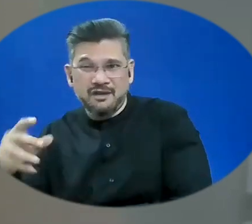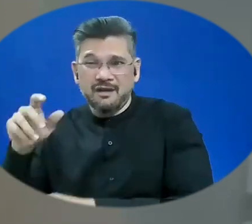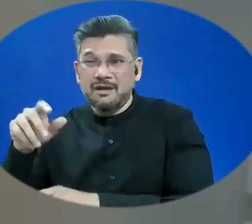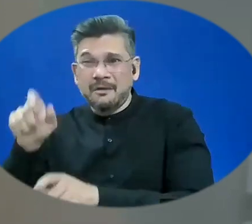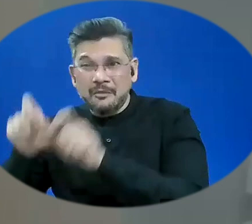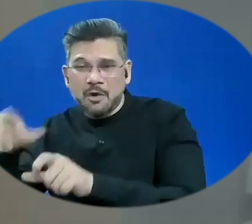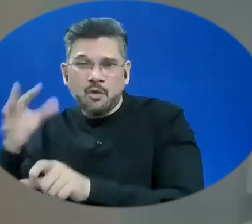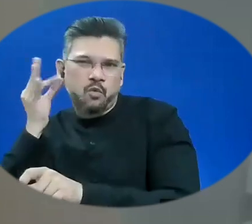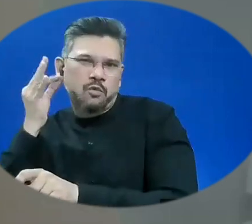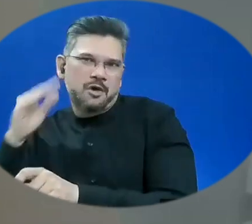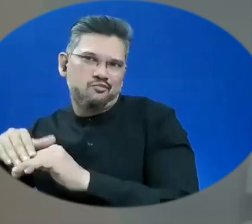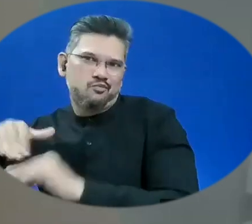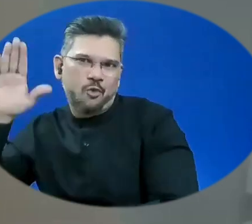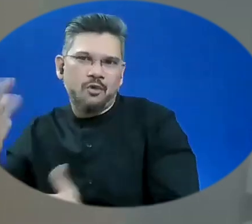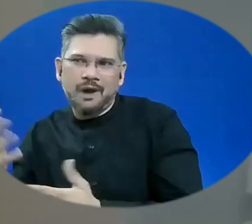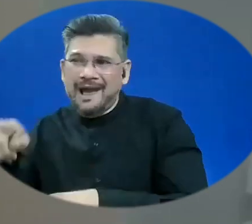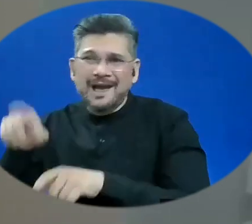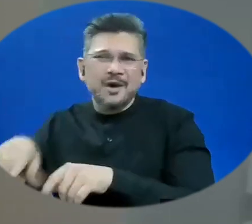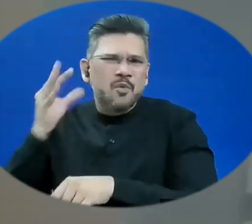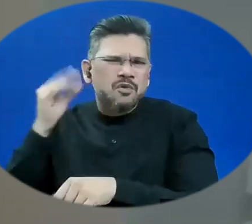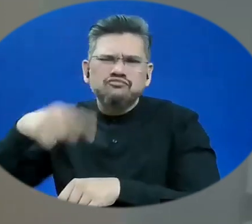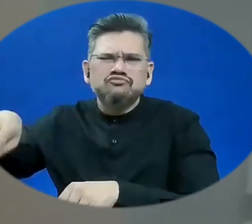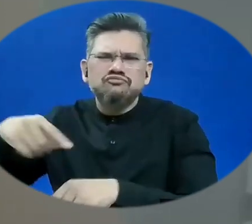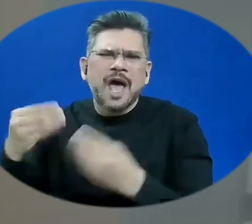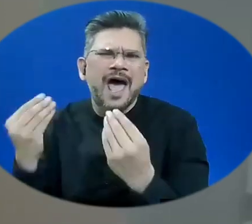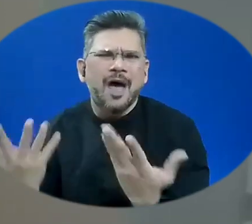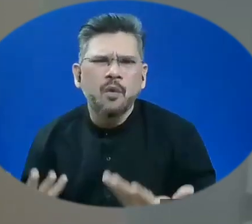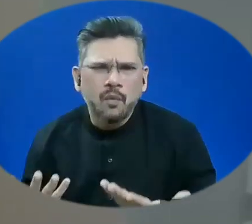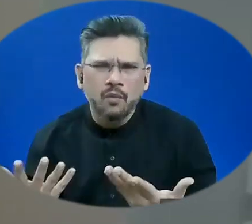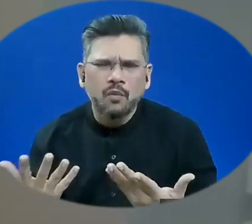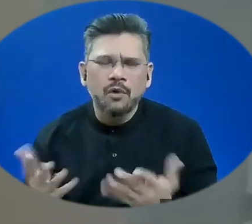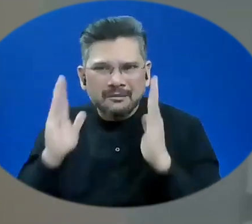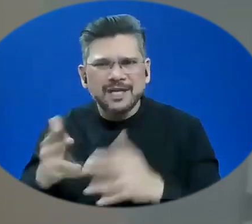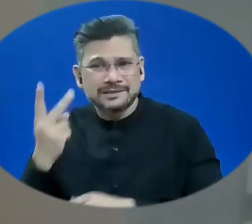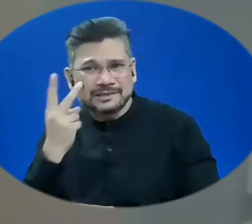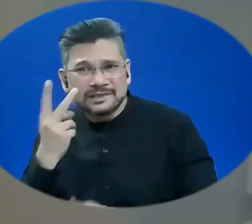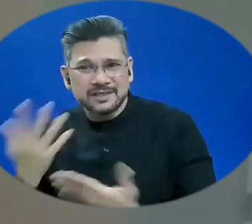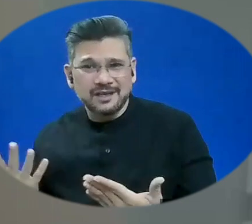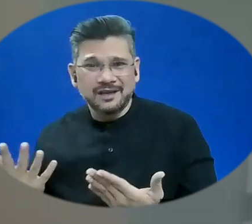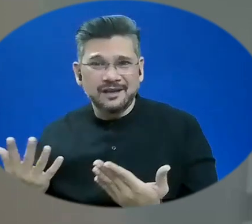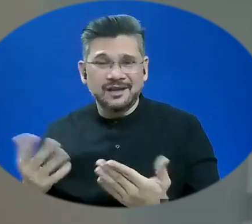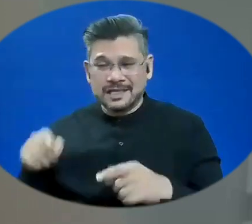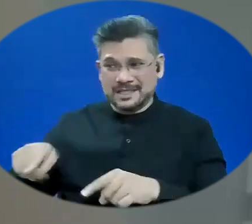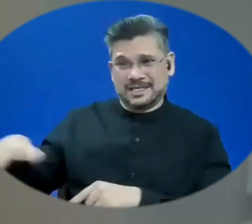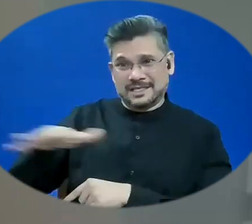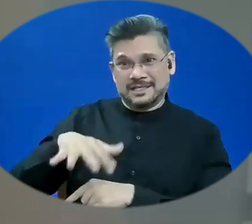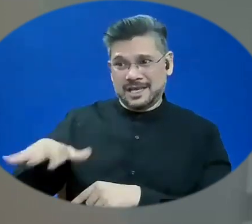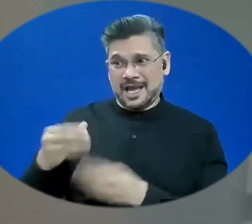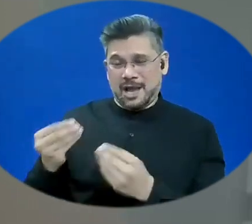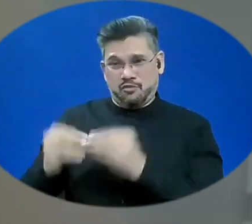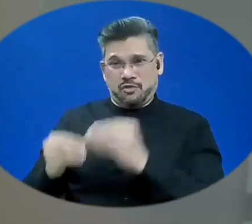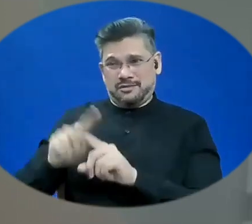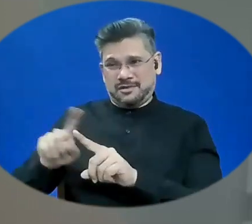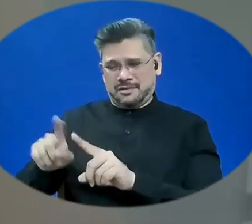what happens to these women. And I think it's super relevant to actually look at this issue from multiple points of